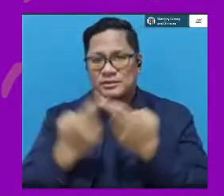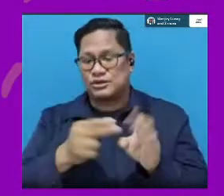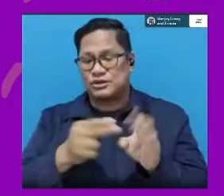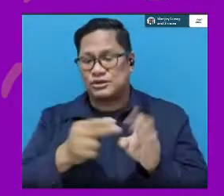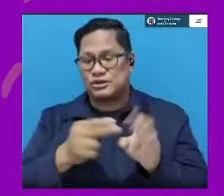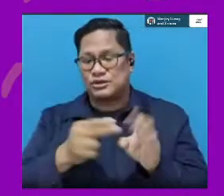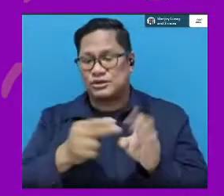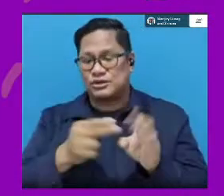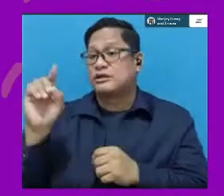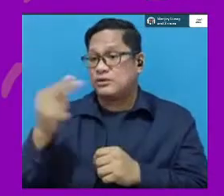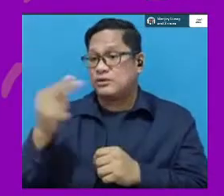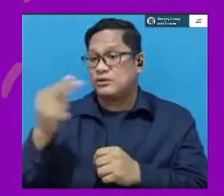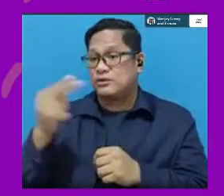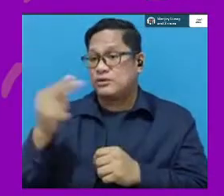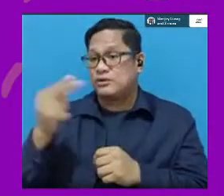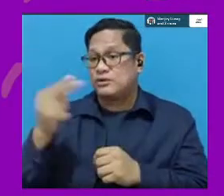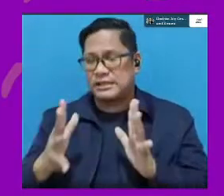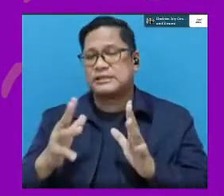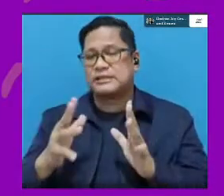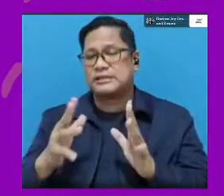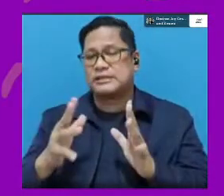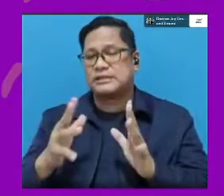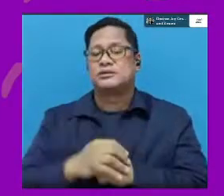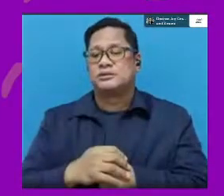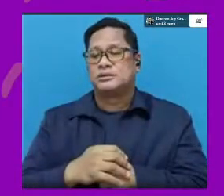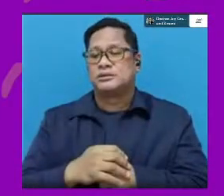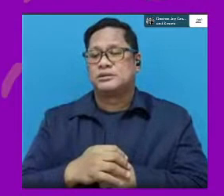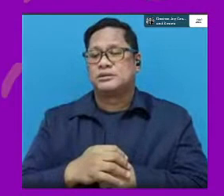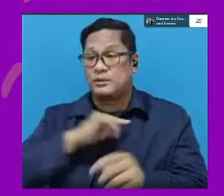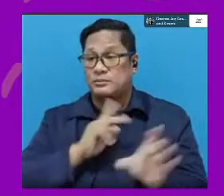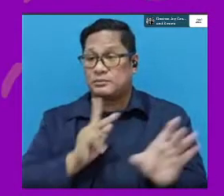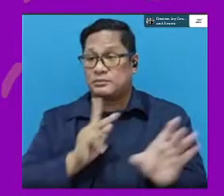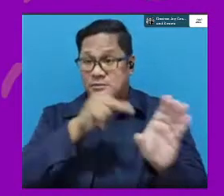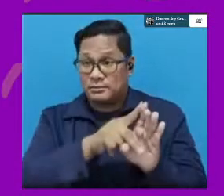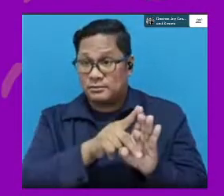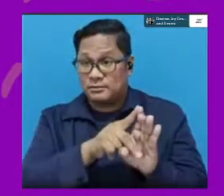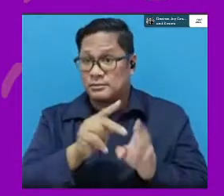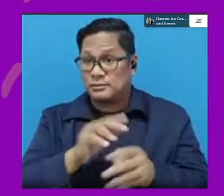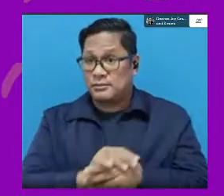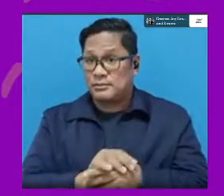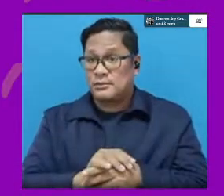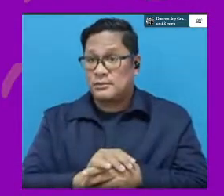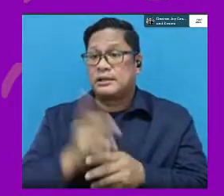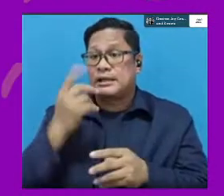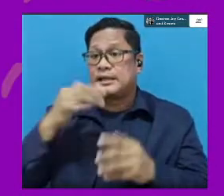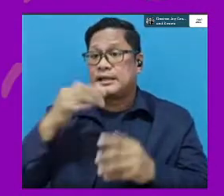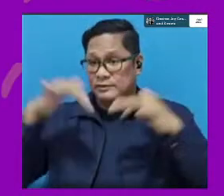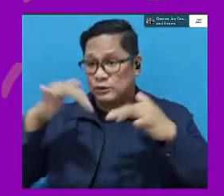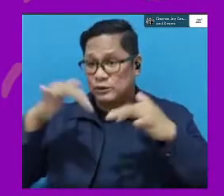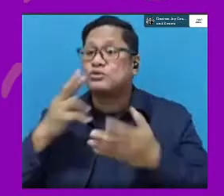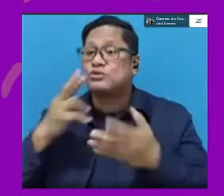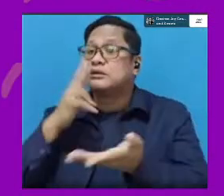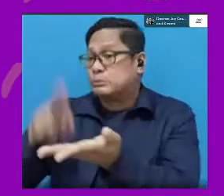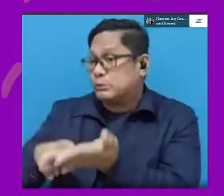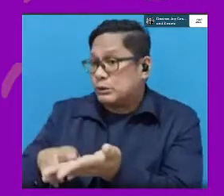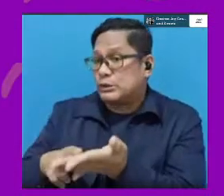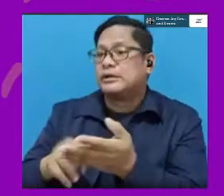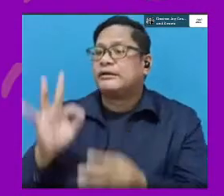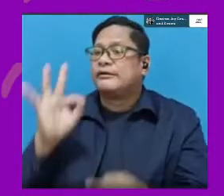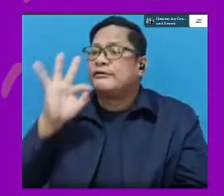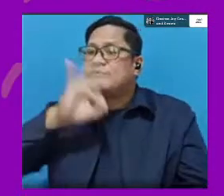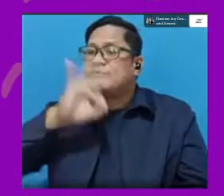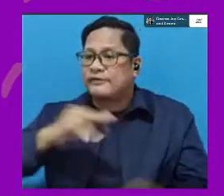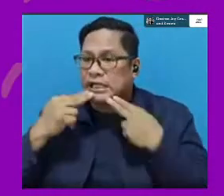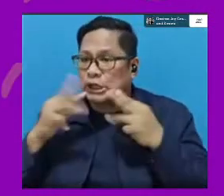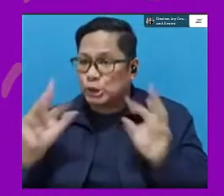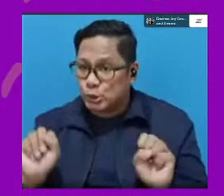DOH partners sponsor the webinars. We participate in feedback forums to report fake news.